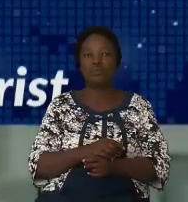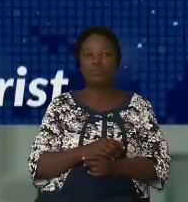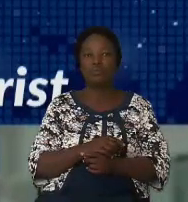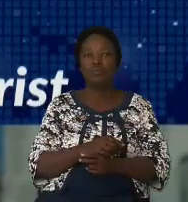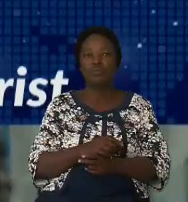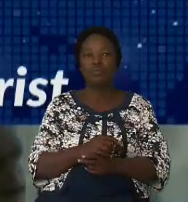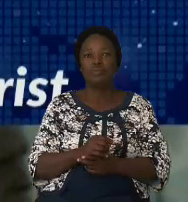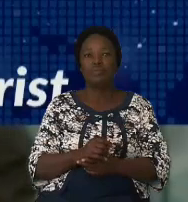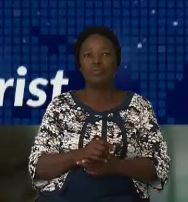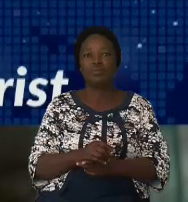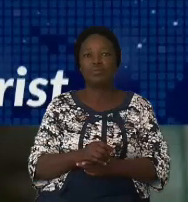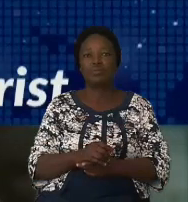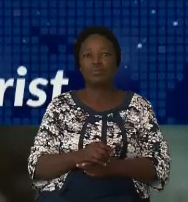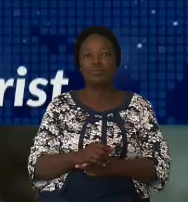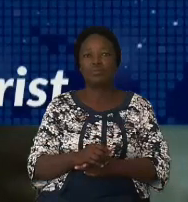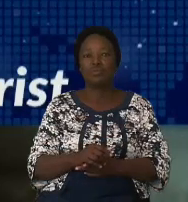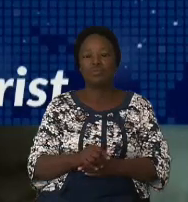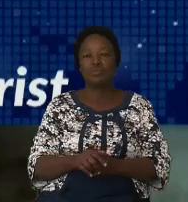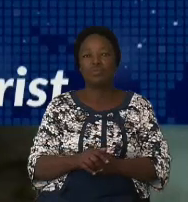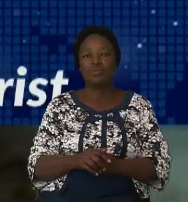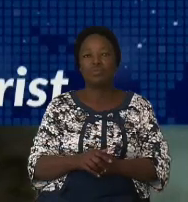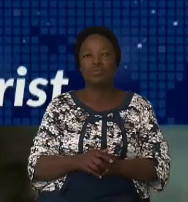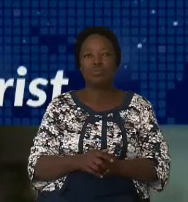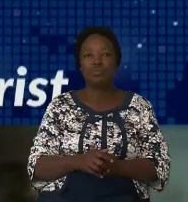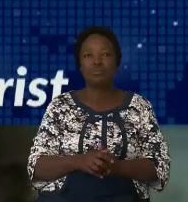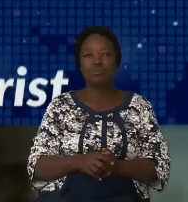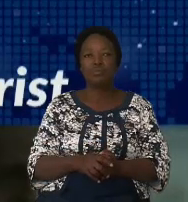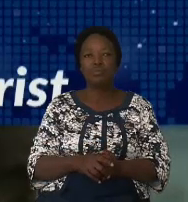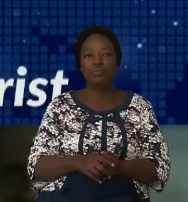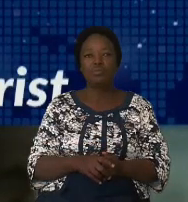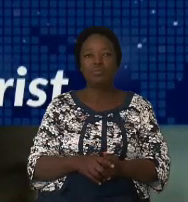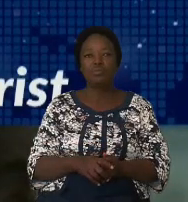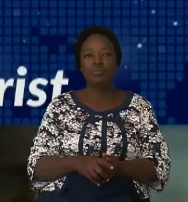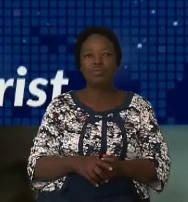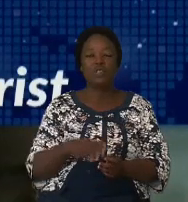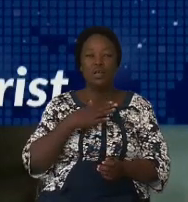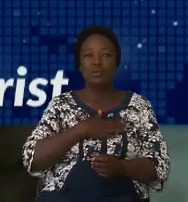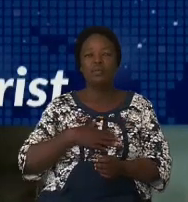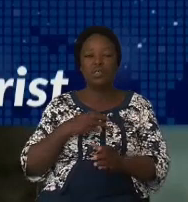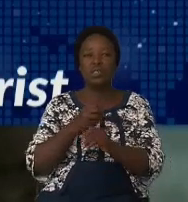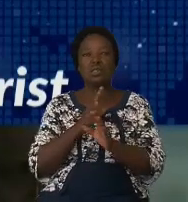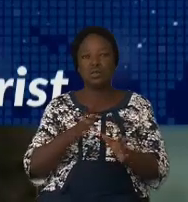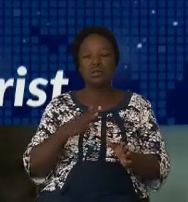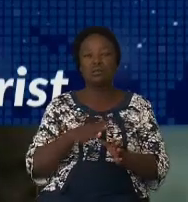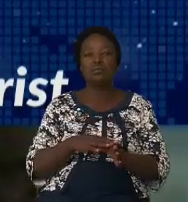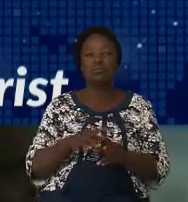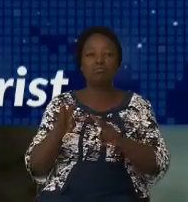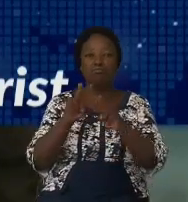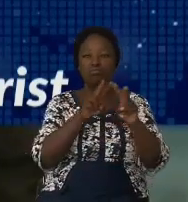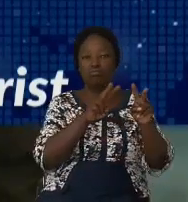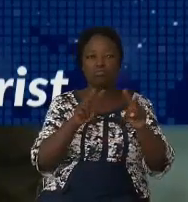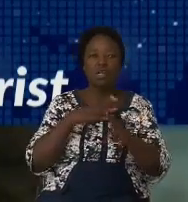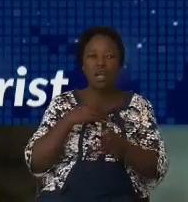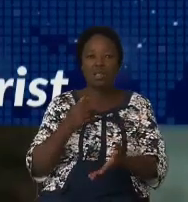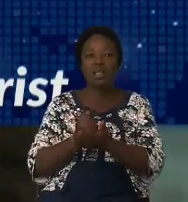If you are still with your slips, please raise them up. Counselors, look around. Collect them quickly, hand them over to the